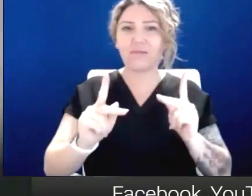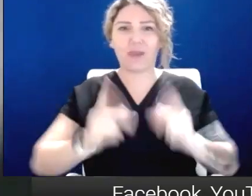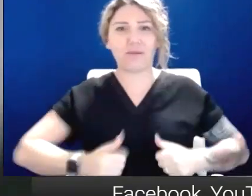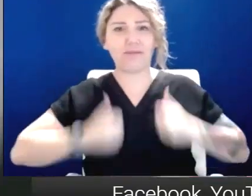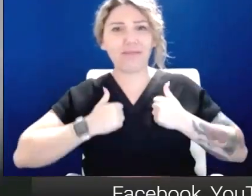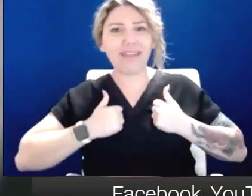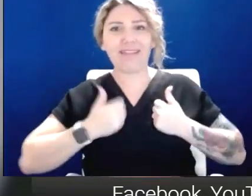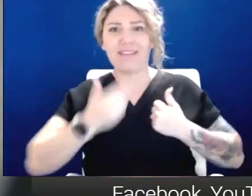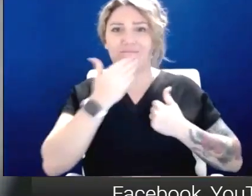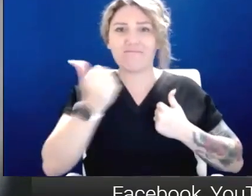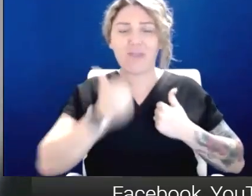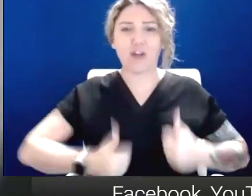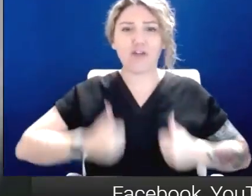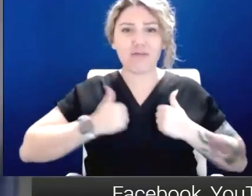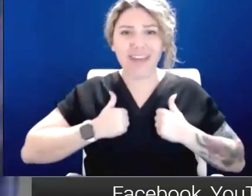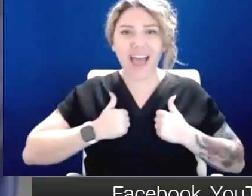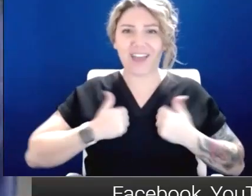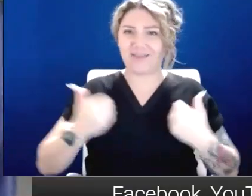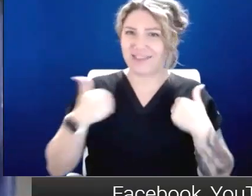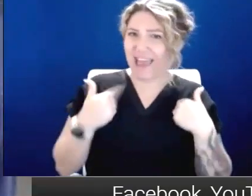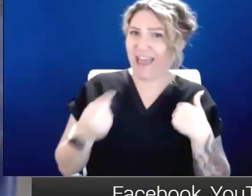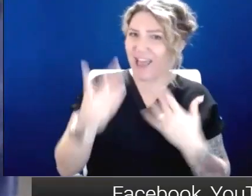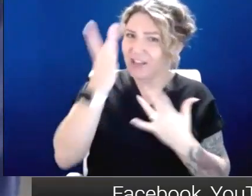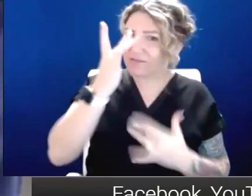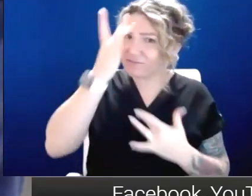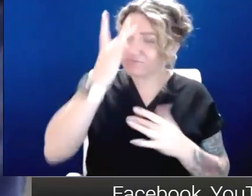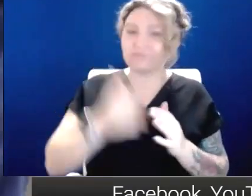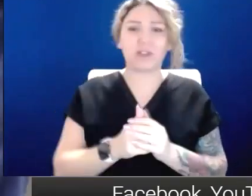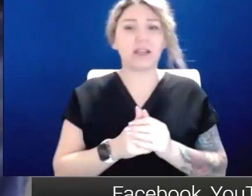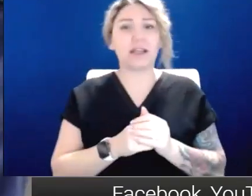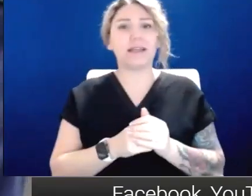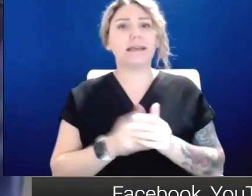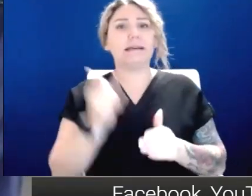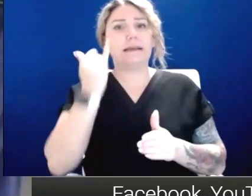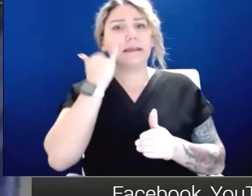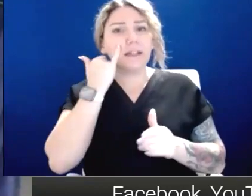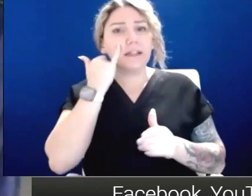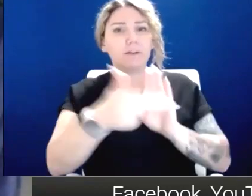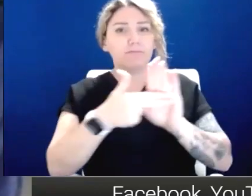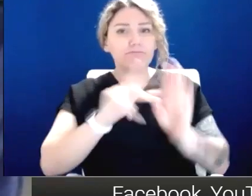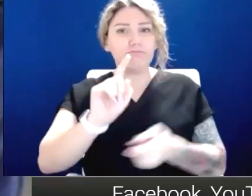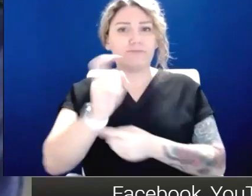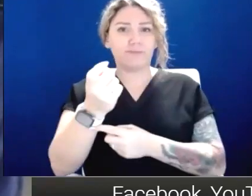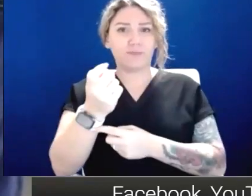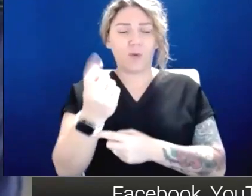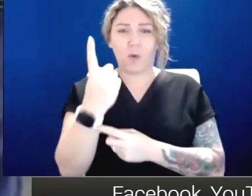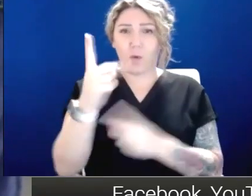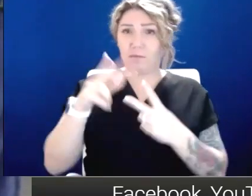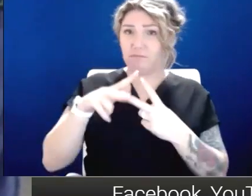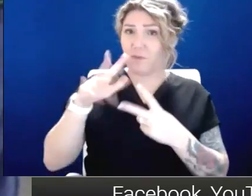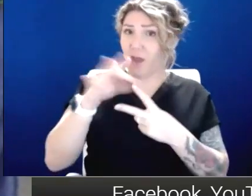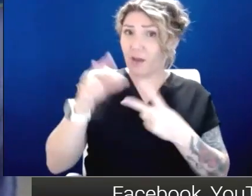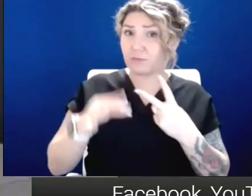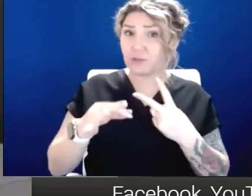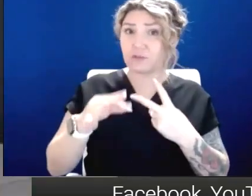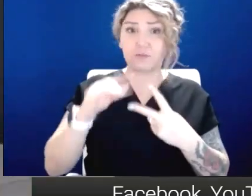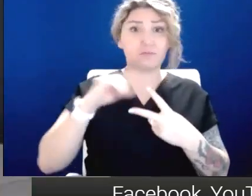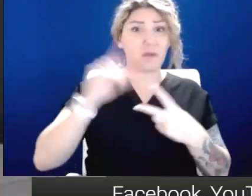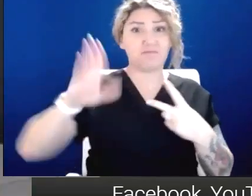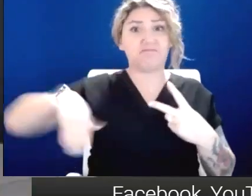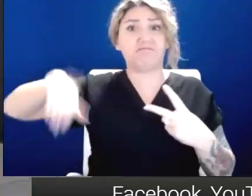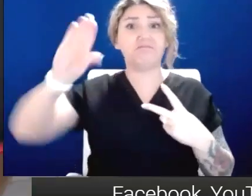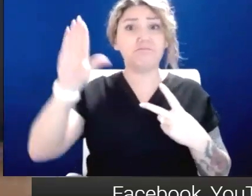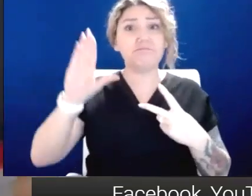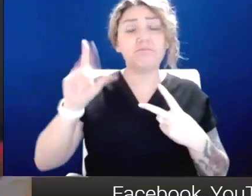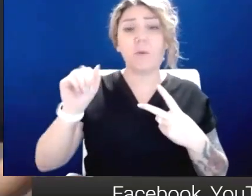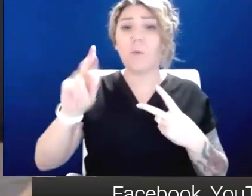lives. Bend and lift. If you're dealt this hand in life, you have one of two choices. You can give in and give up, or